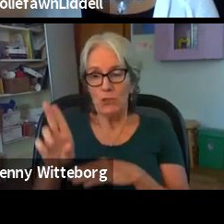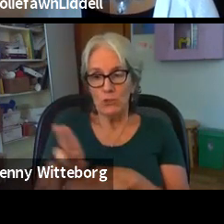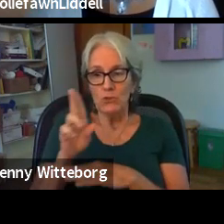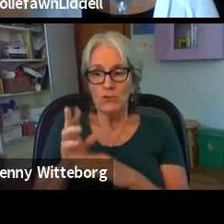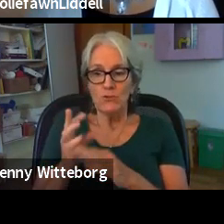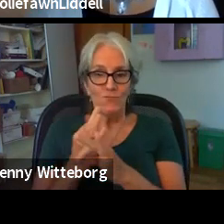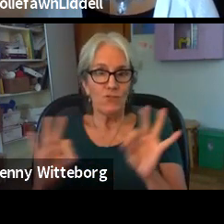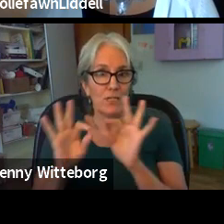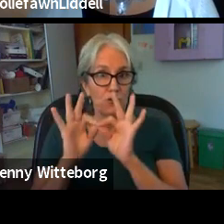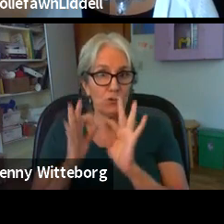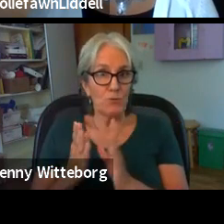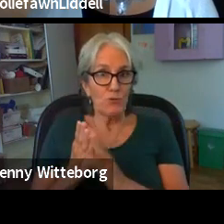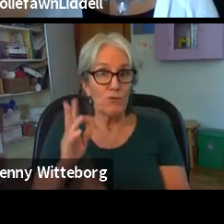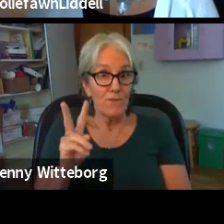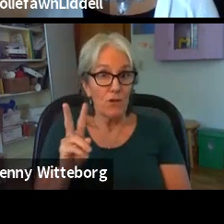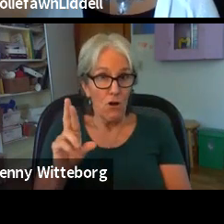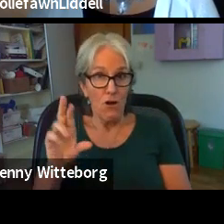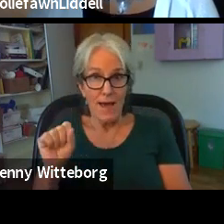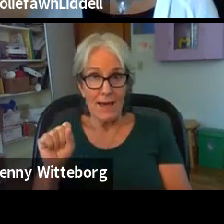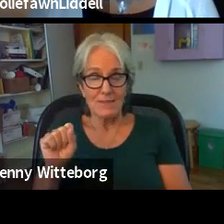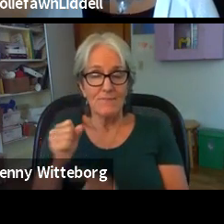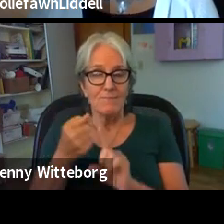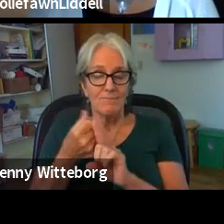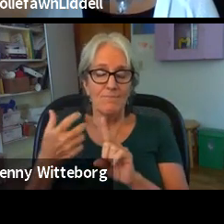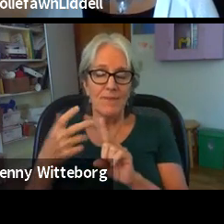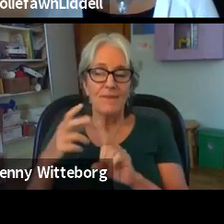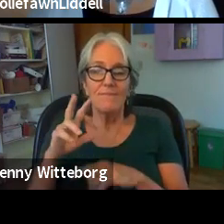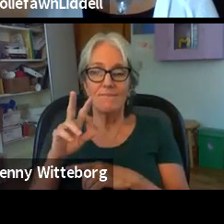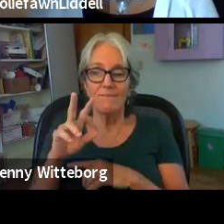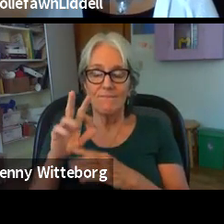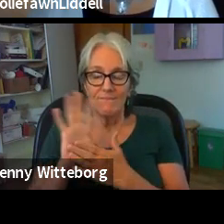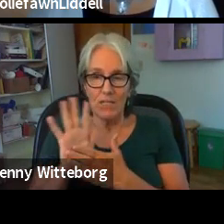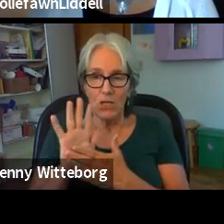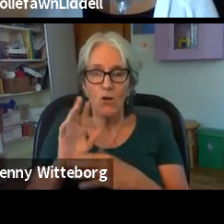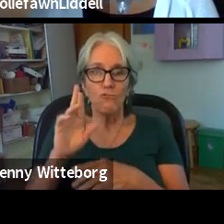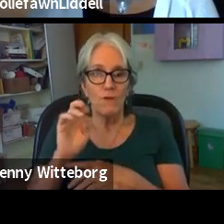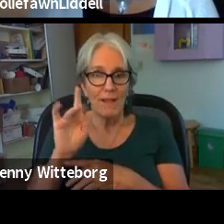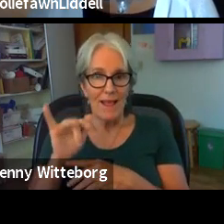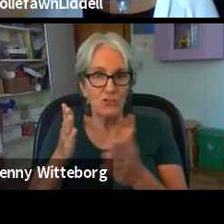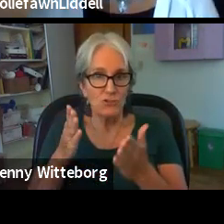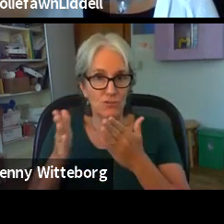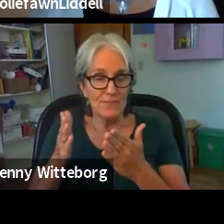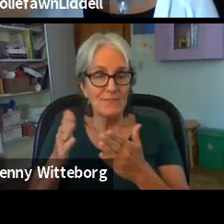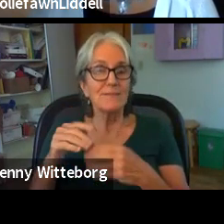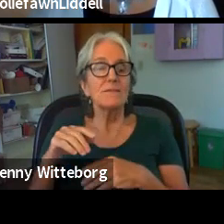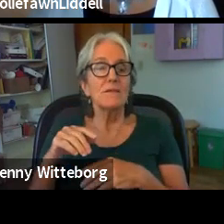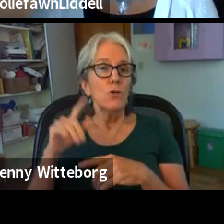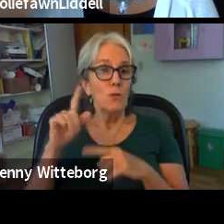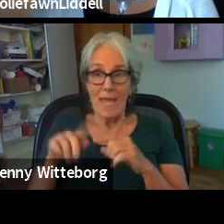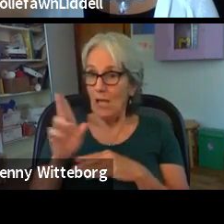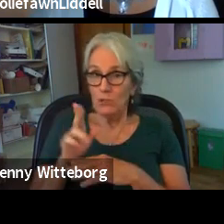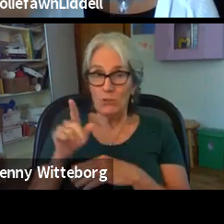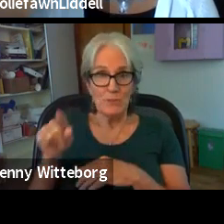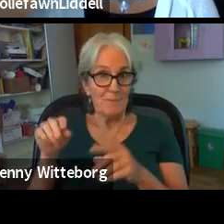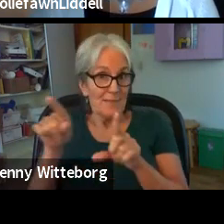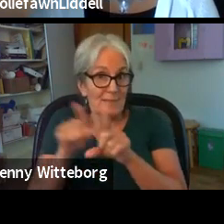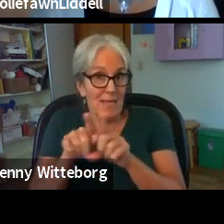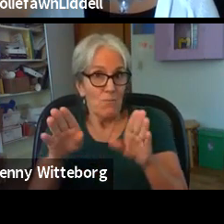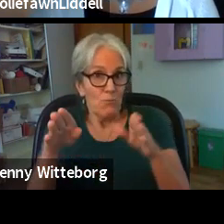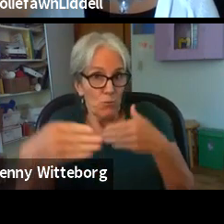that we cannot use the free interpreting through Virginia Relay Service for